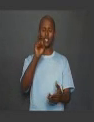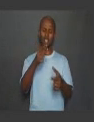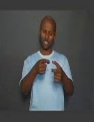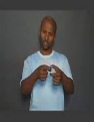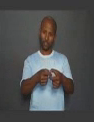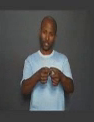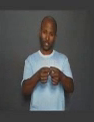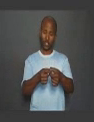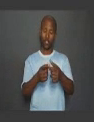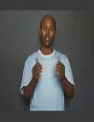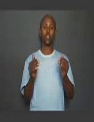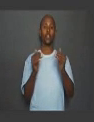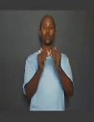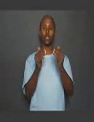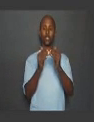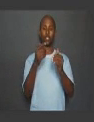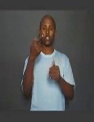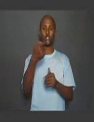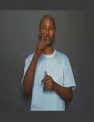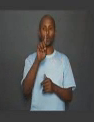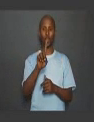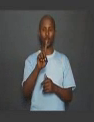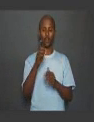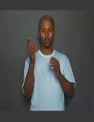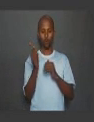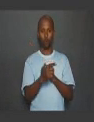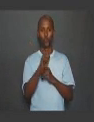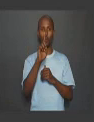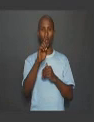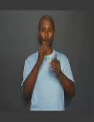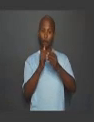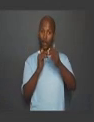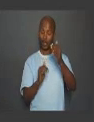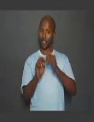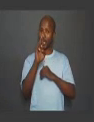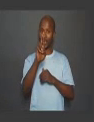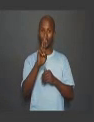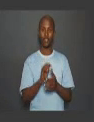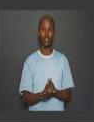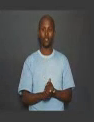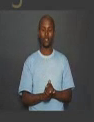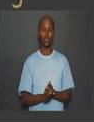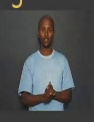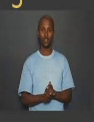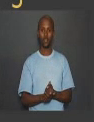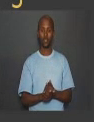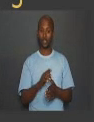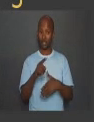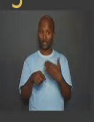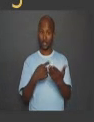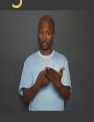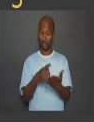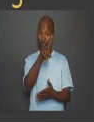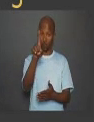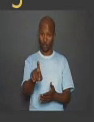infinity equals G1 over 1 minus r. For this